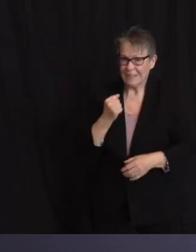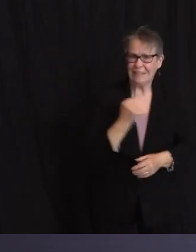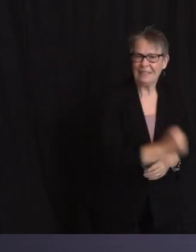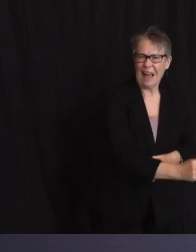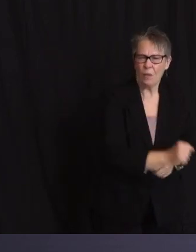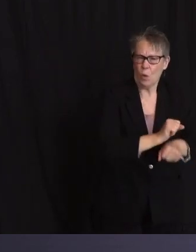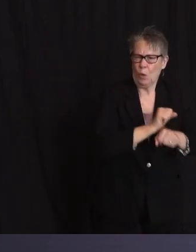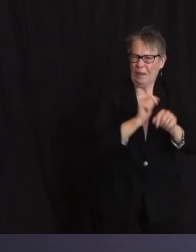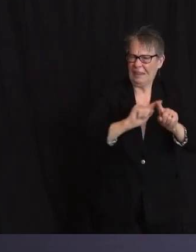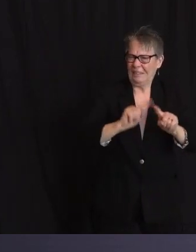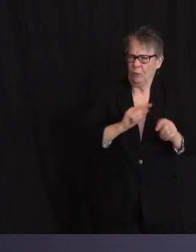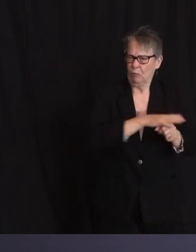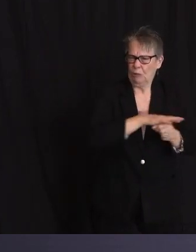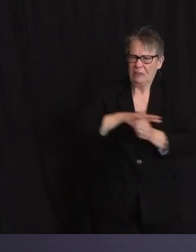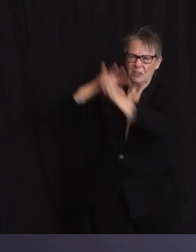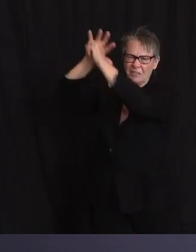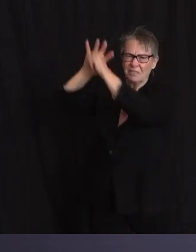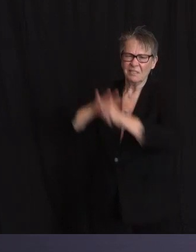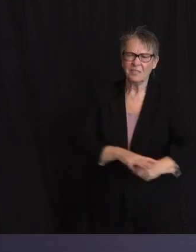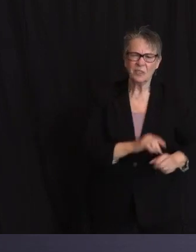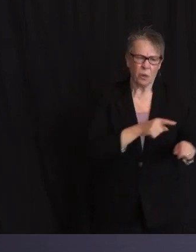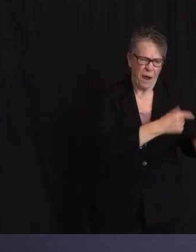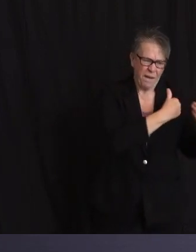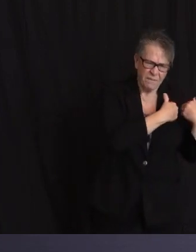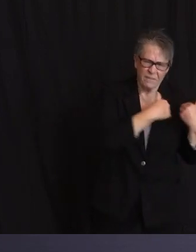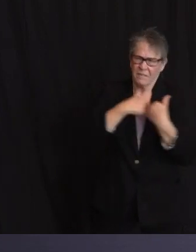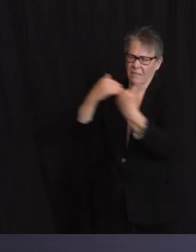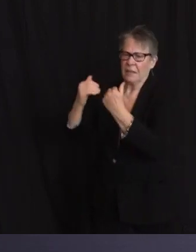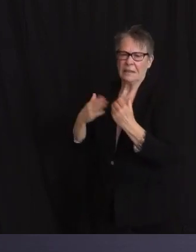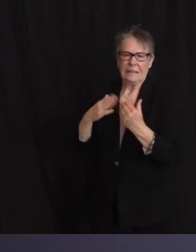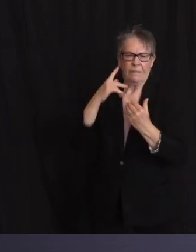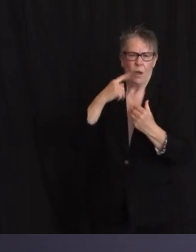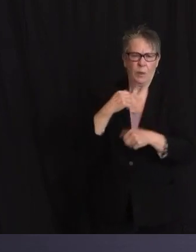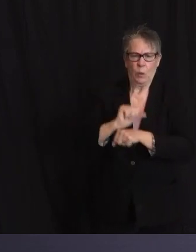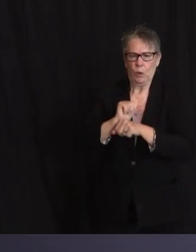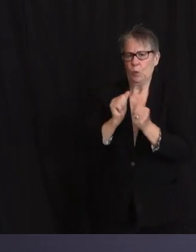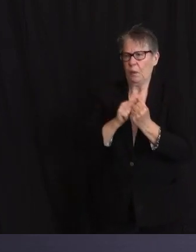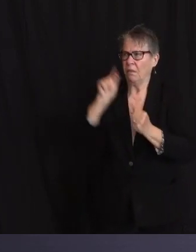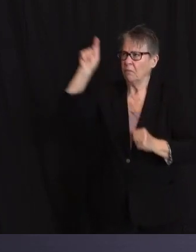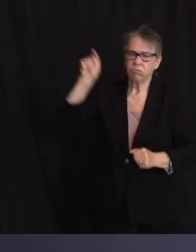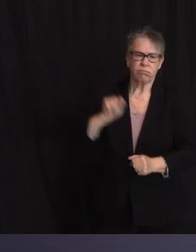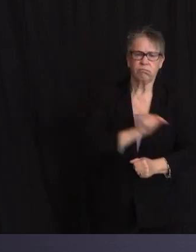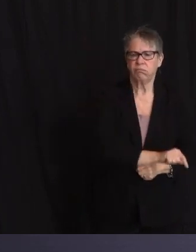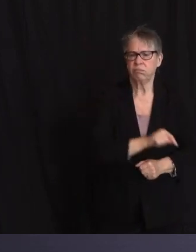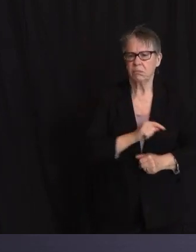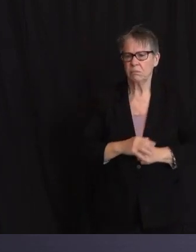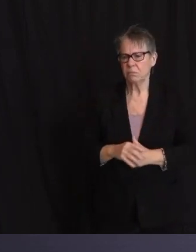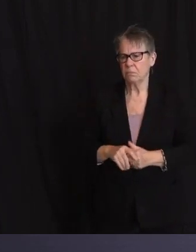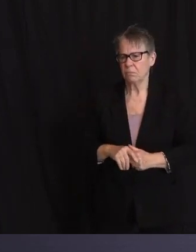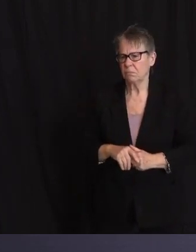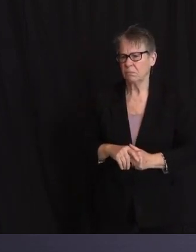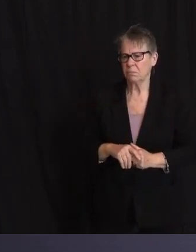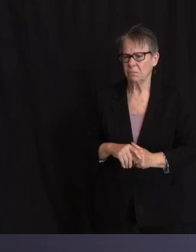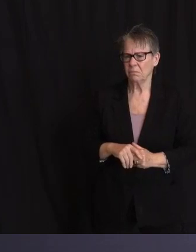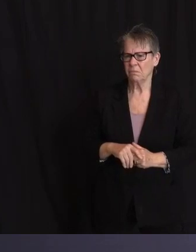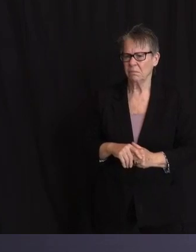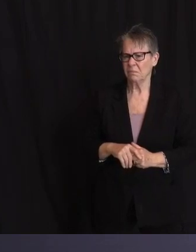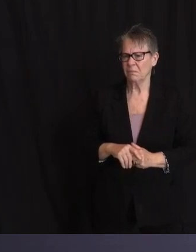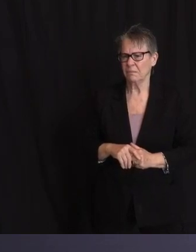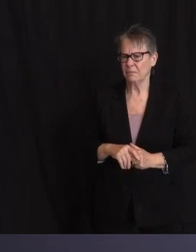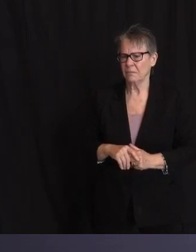We have cobbled it together. I'm incredibly proud of the progress we've made to get to 73 testing sites, 7,000 to 9,000 a day